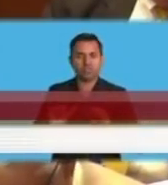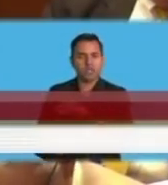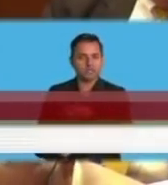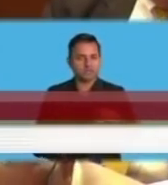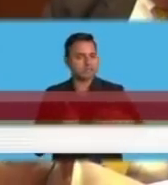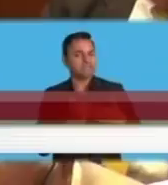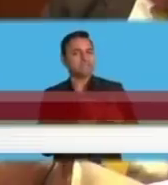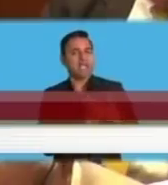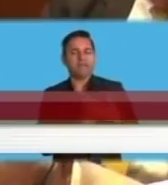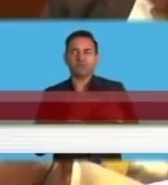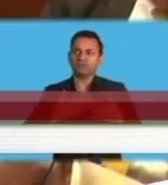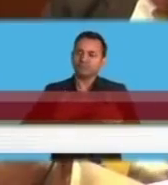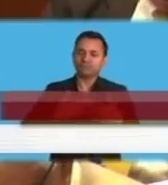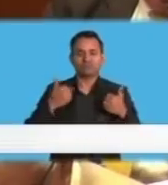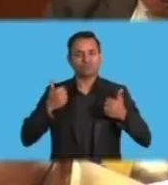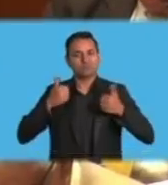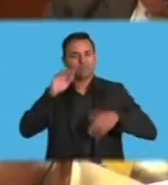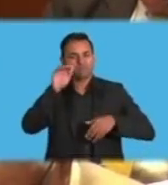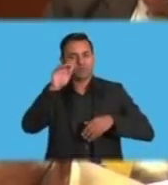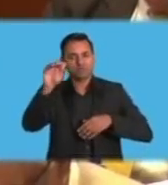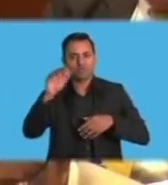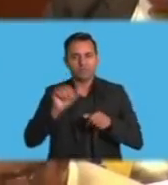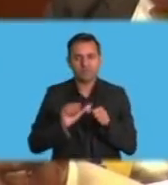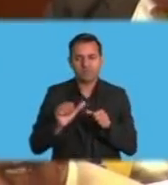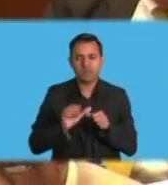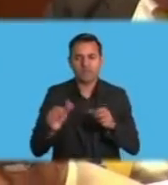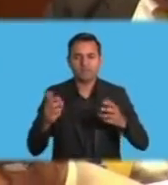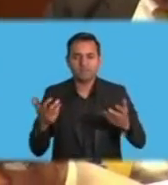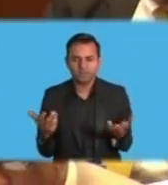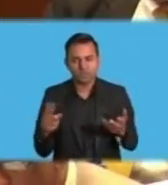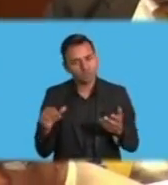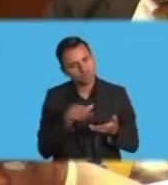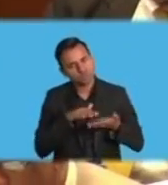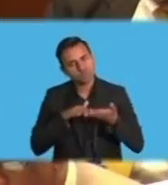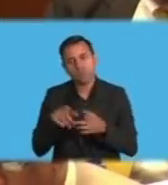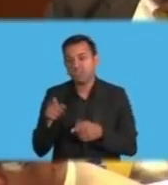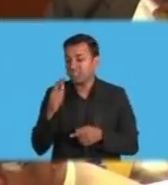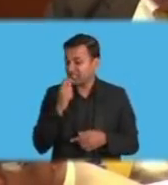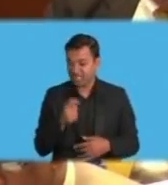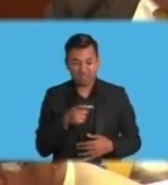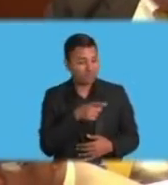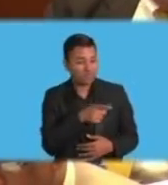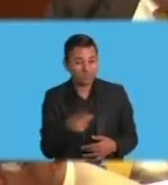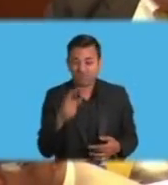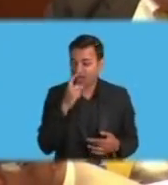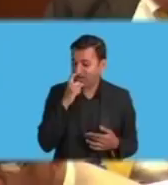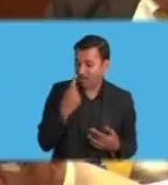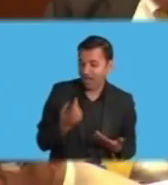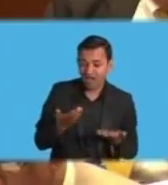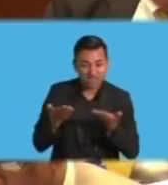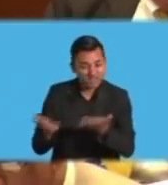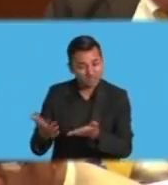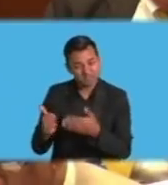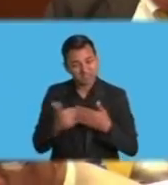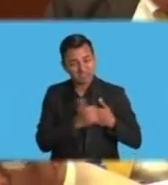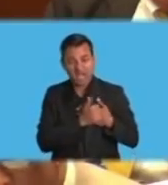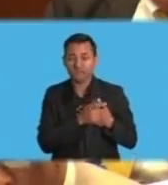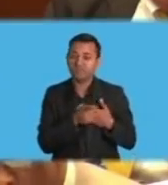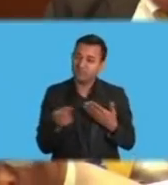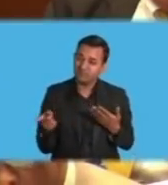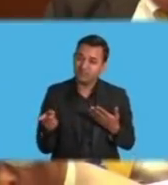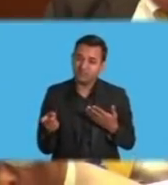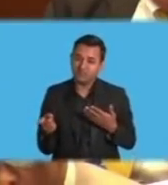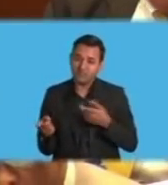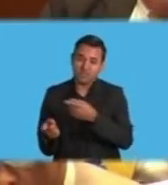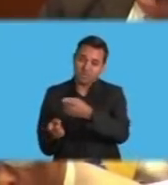failed the poor of this country. And if it cannot provide a sense of security, it should step aside and let us finish what